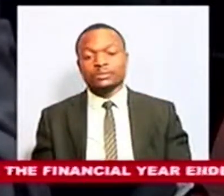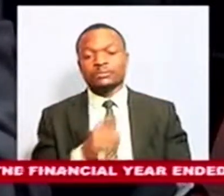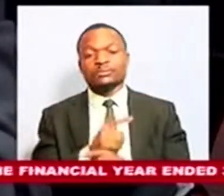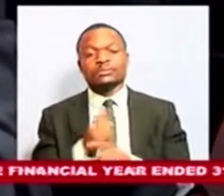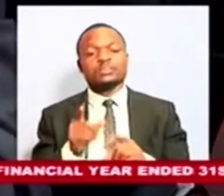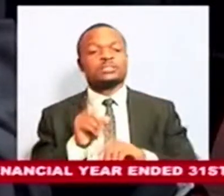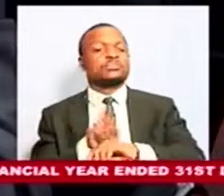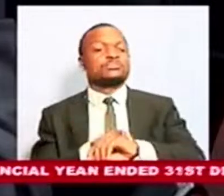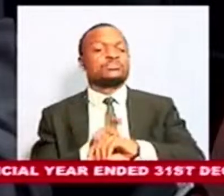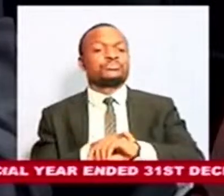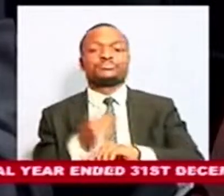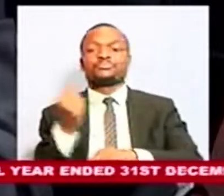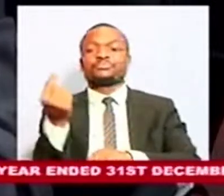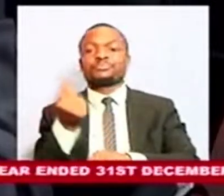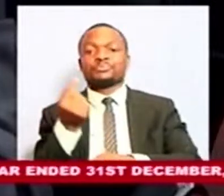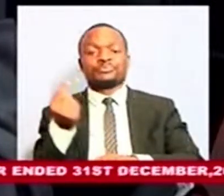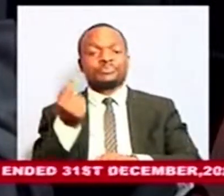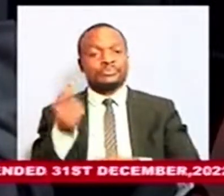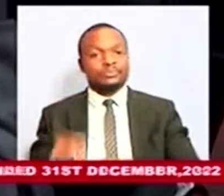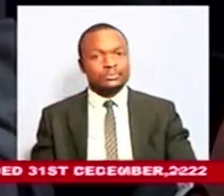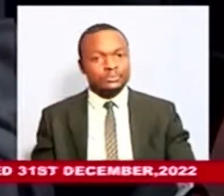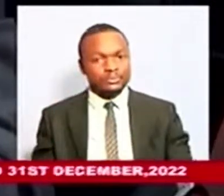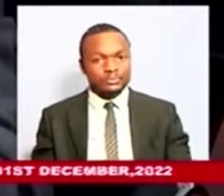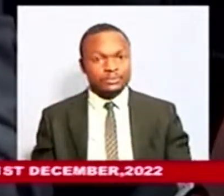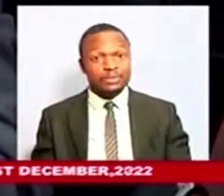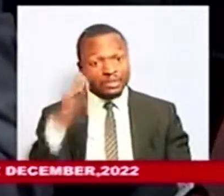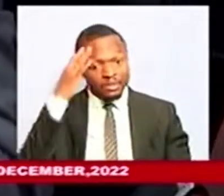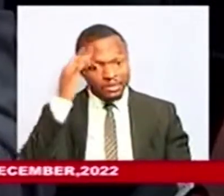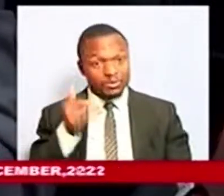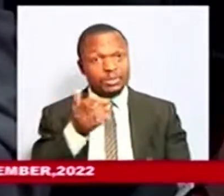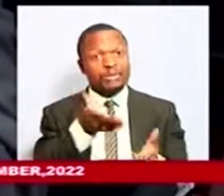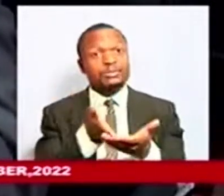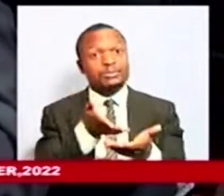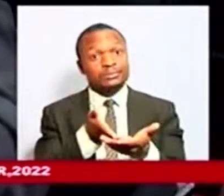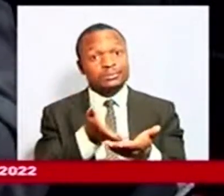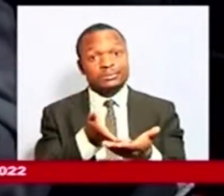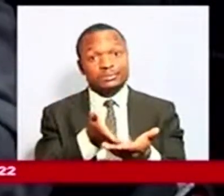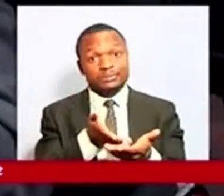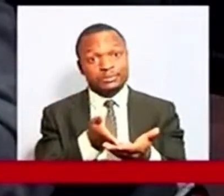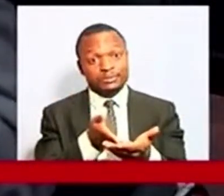duration. So why is this kind of